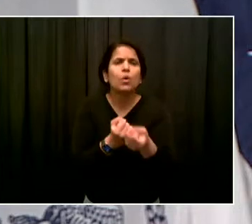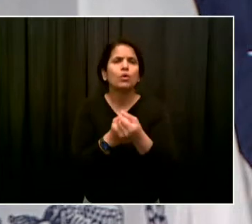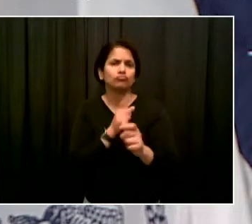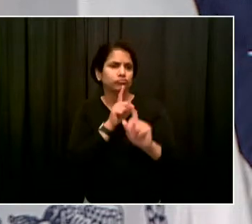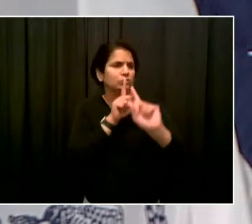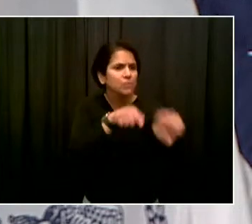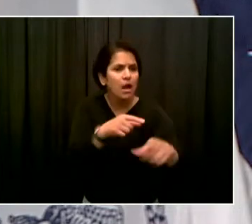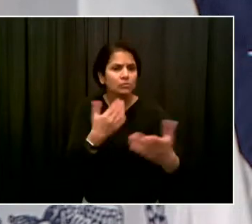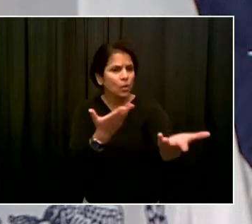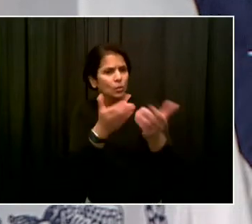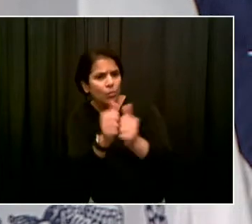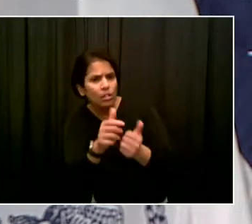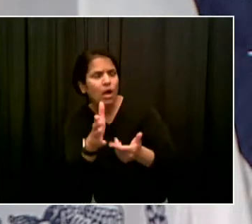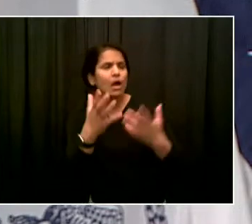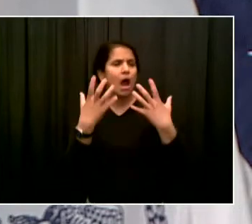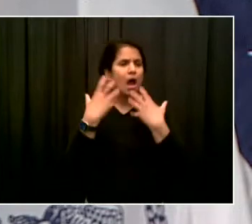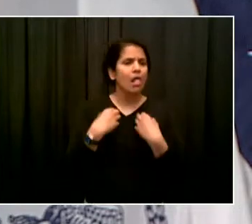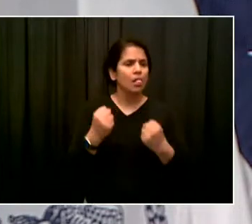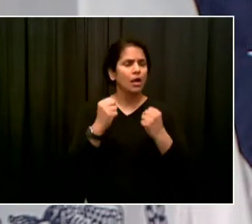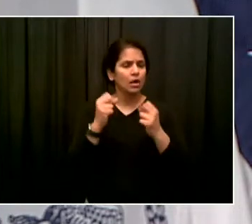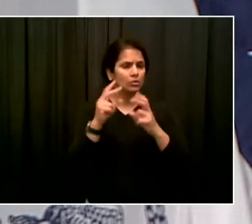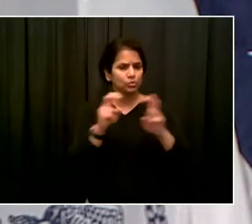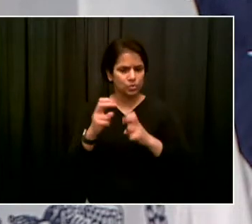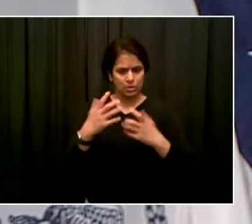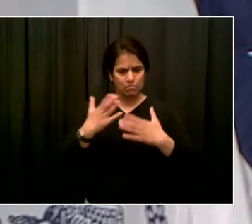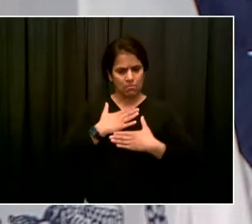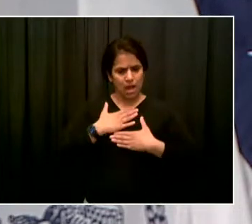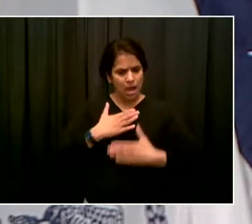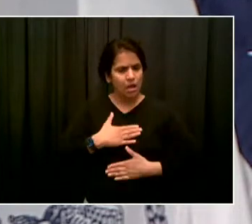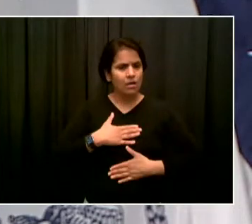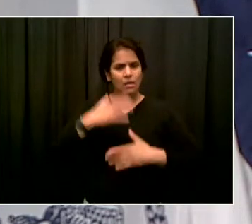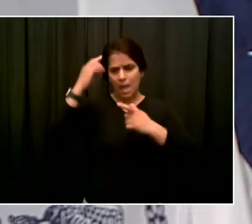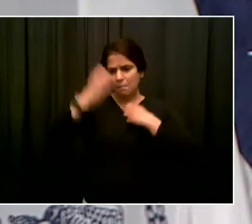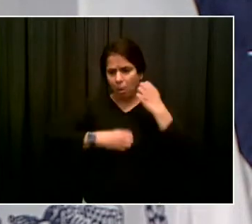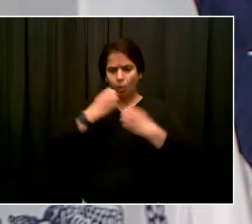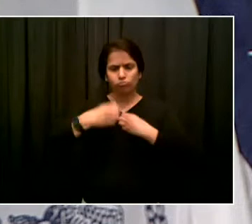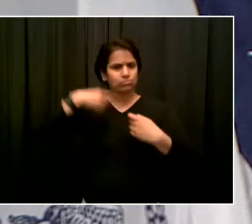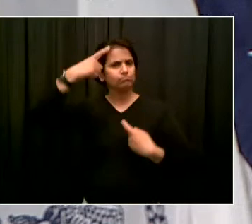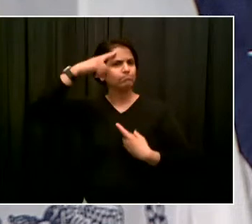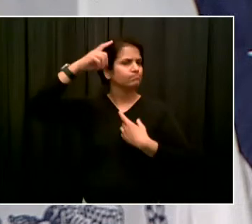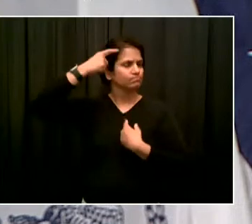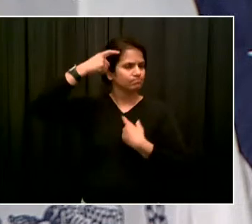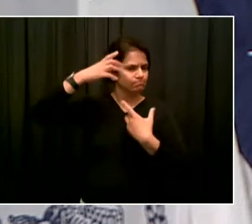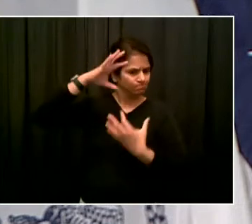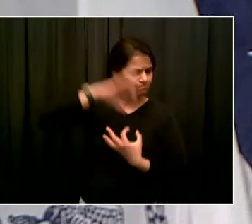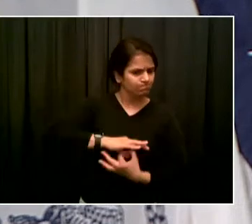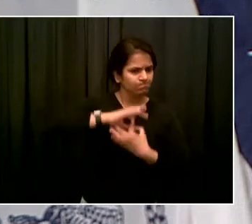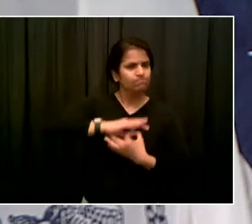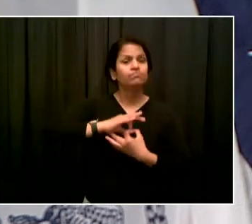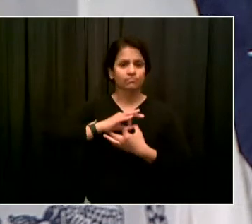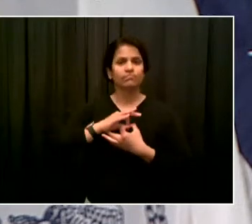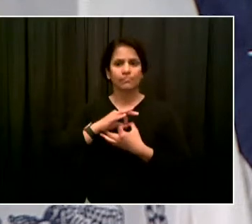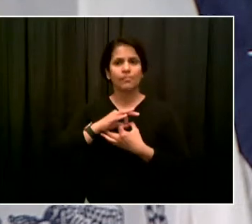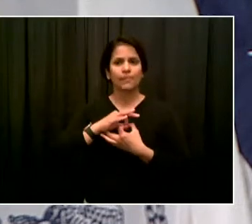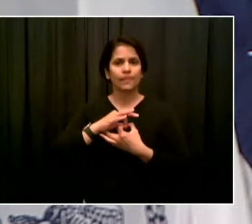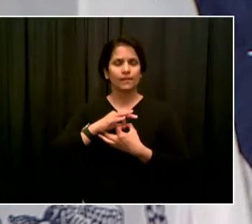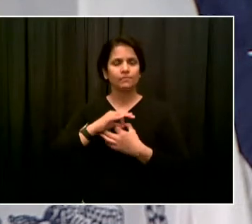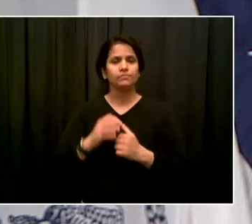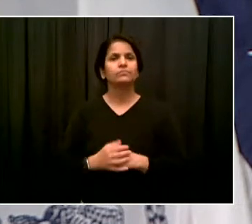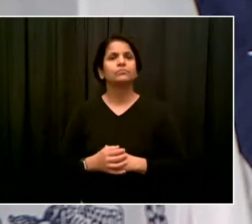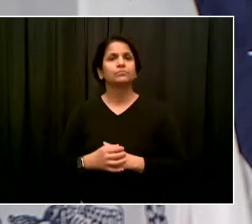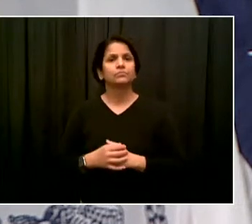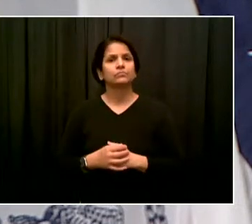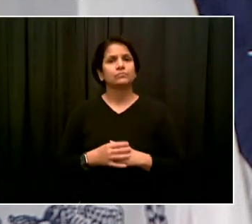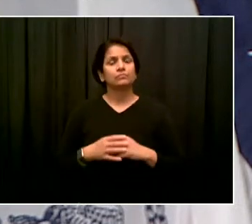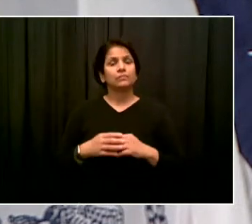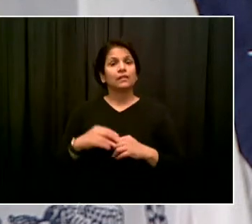emergencies, civilians reaching folks in need. This is an approach that we have begun to build out in